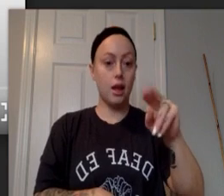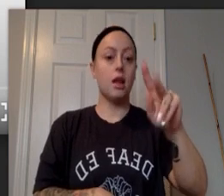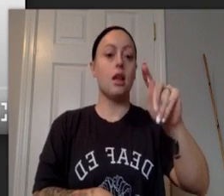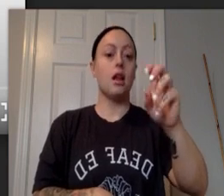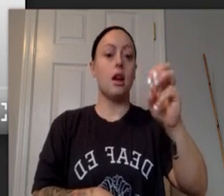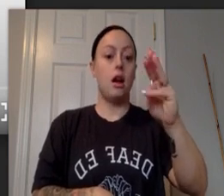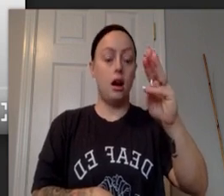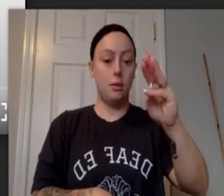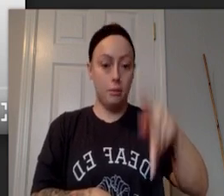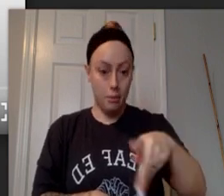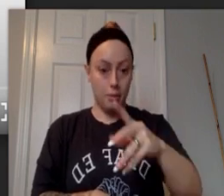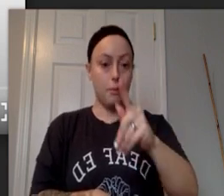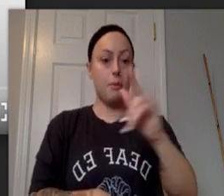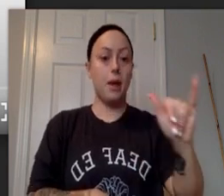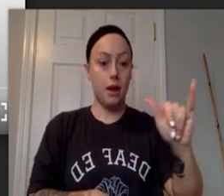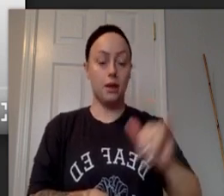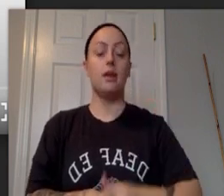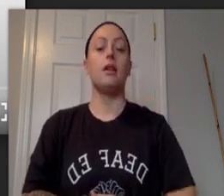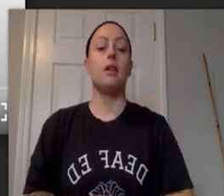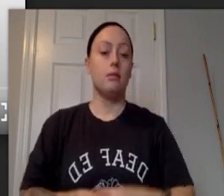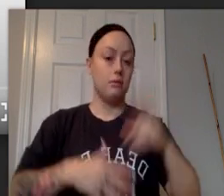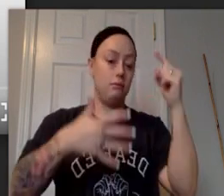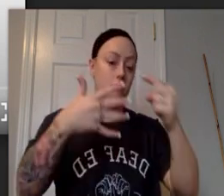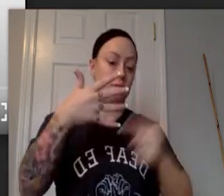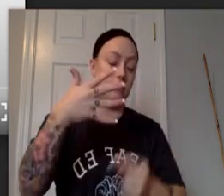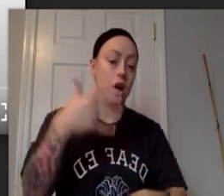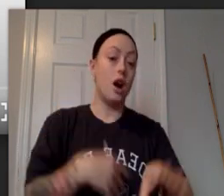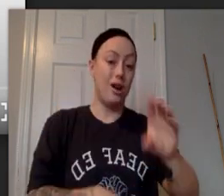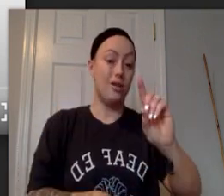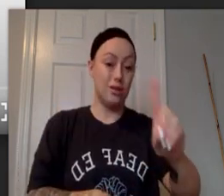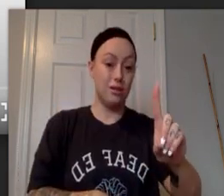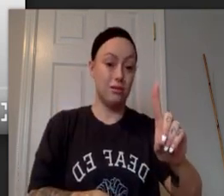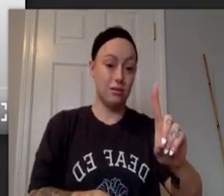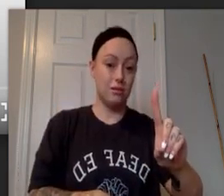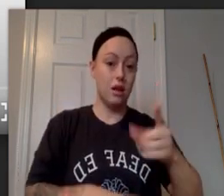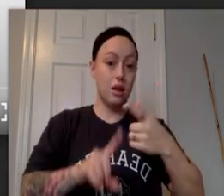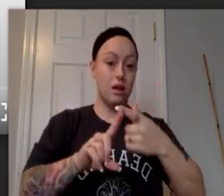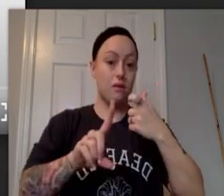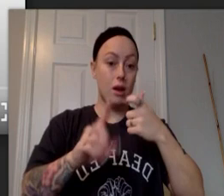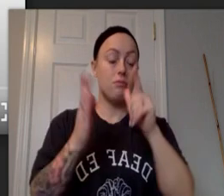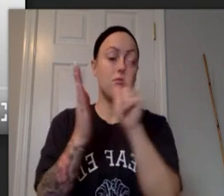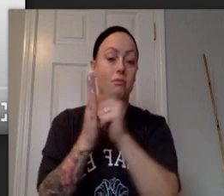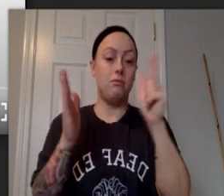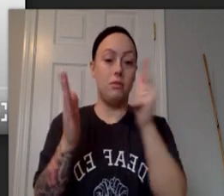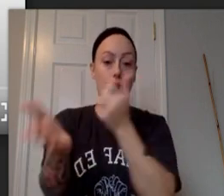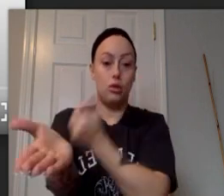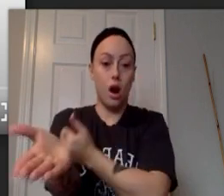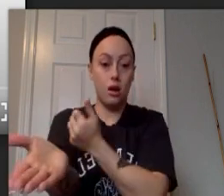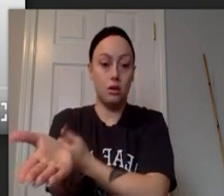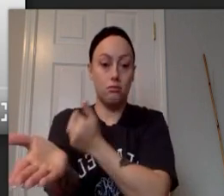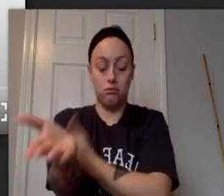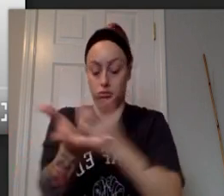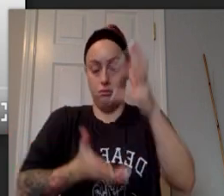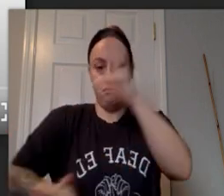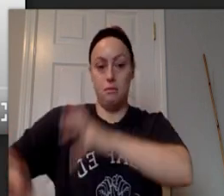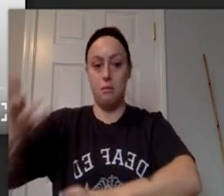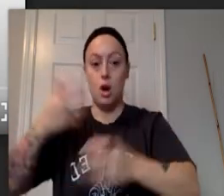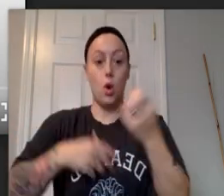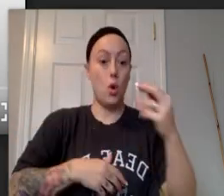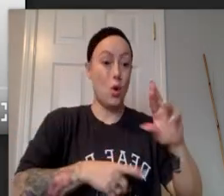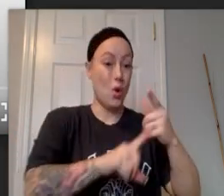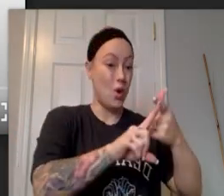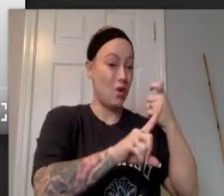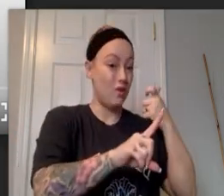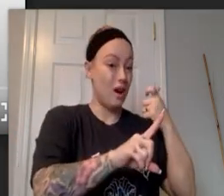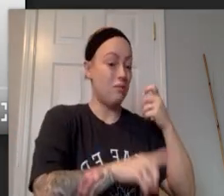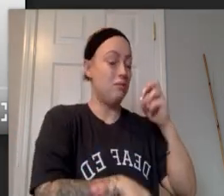had. And when I look at a toxicology report like that, it could be from an illegal drug that had all this in it, or it could be from a doctor or